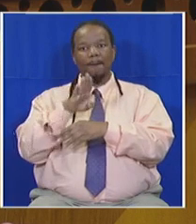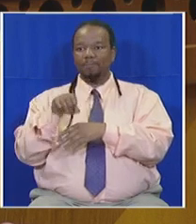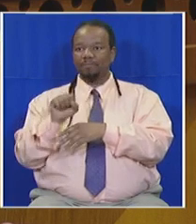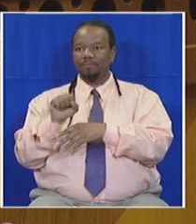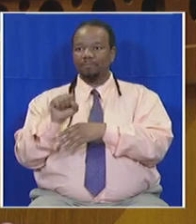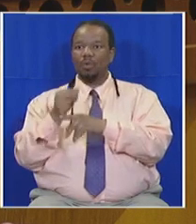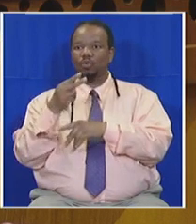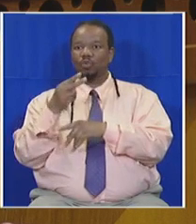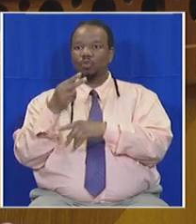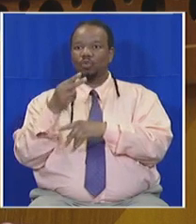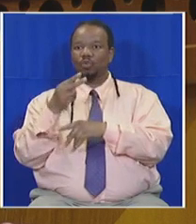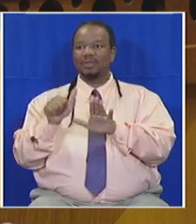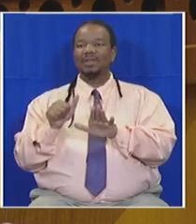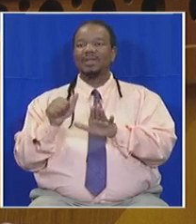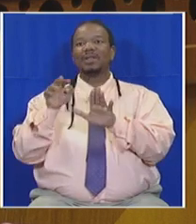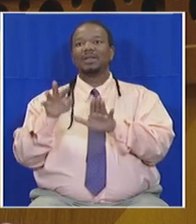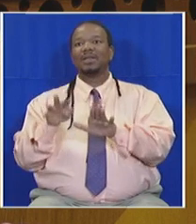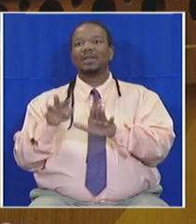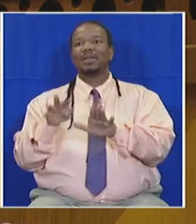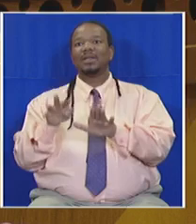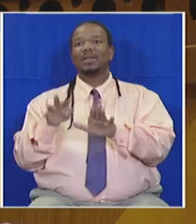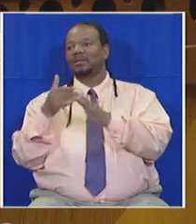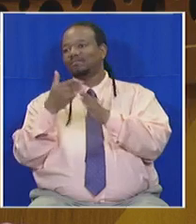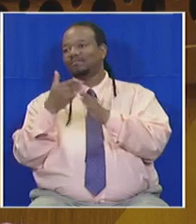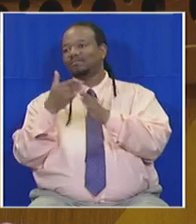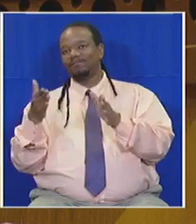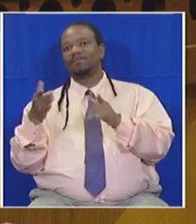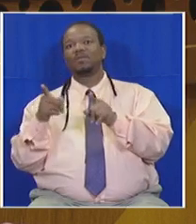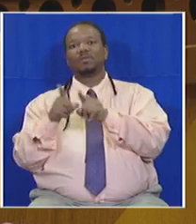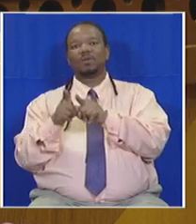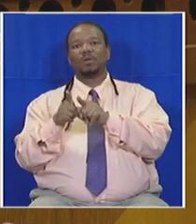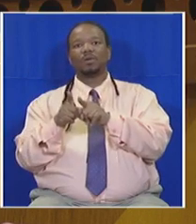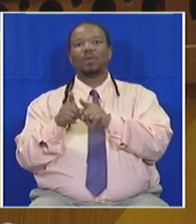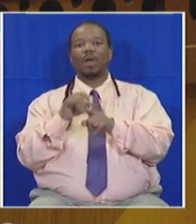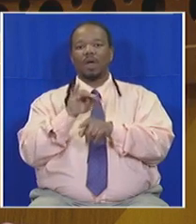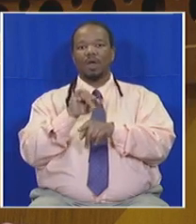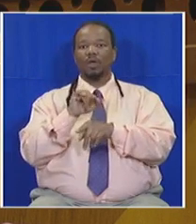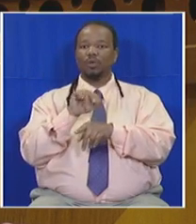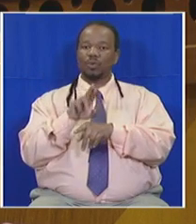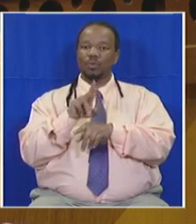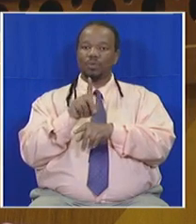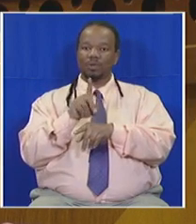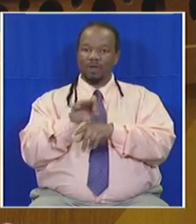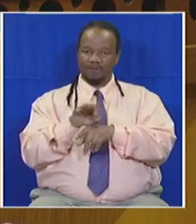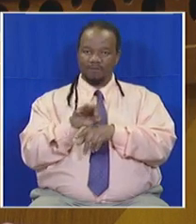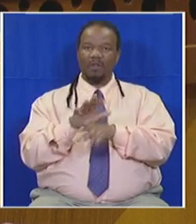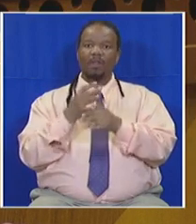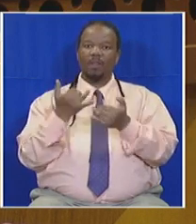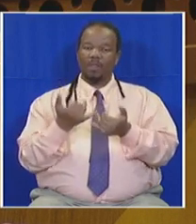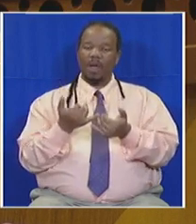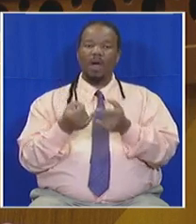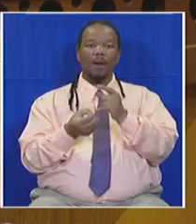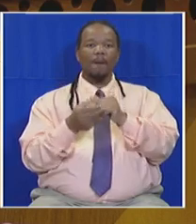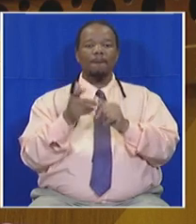2016-17 to 2018-19 period with the IUDF. Practical site work is being done in Polokwane